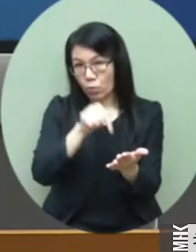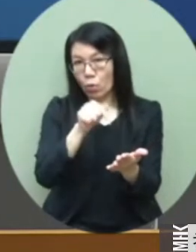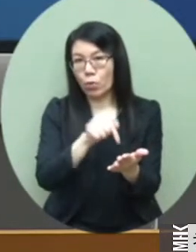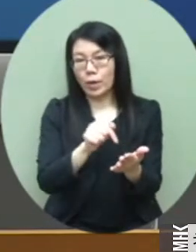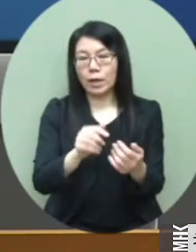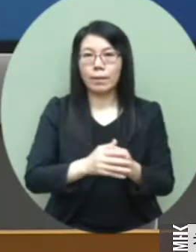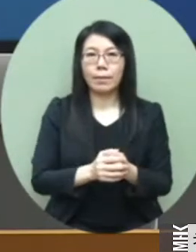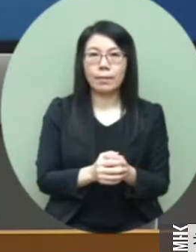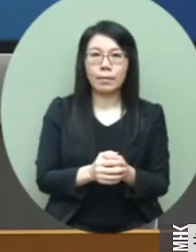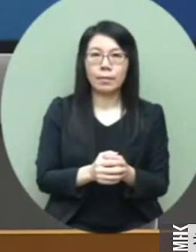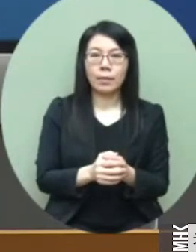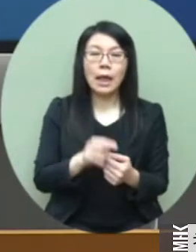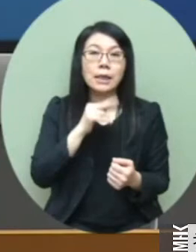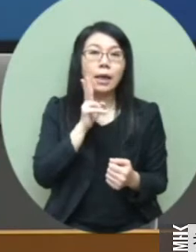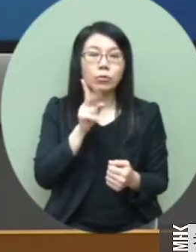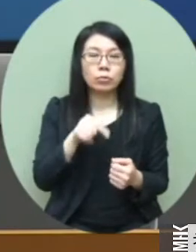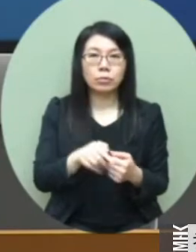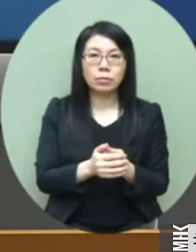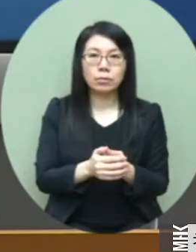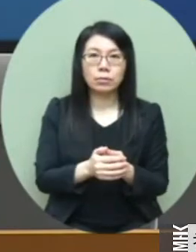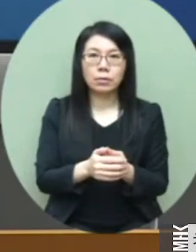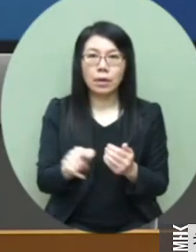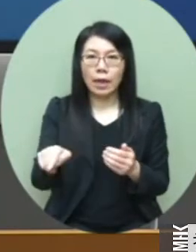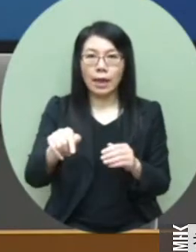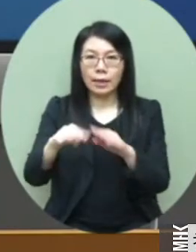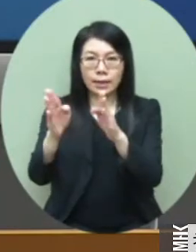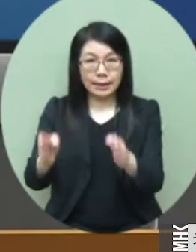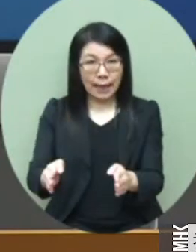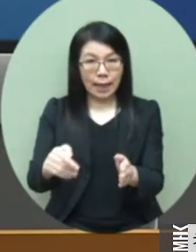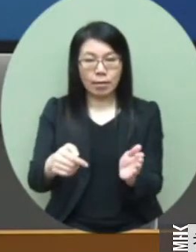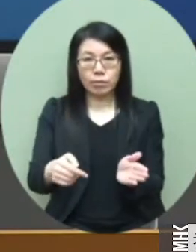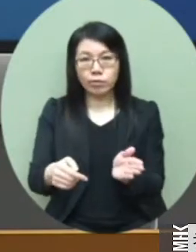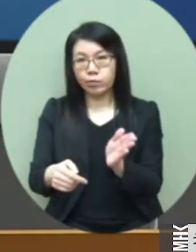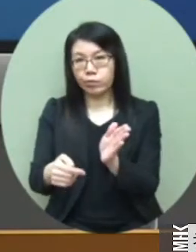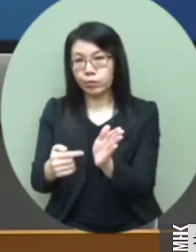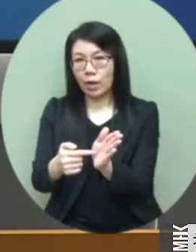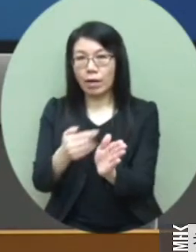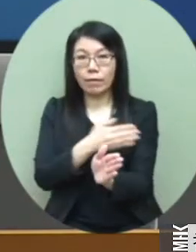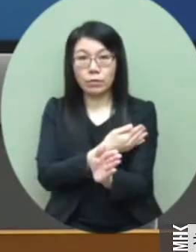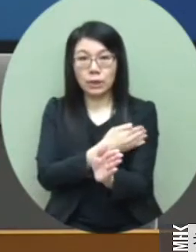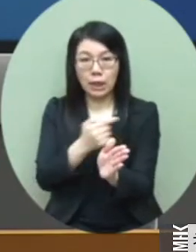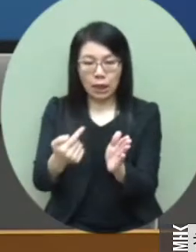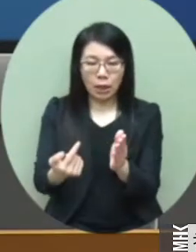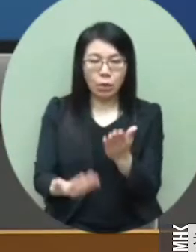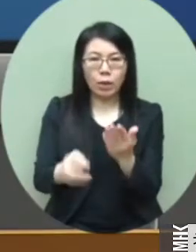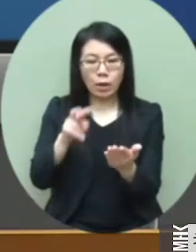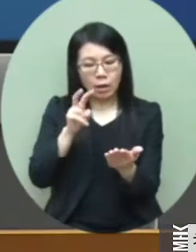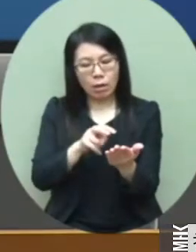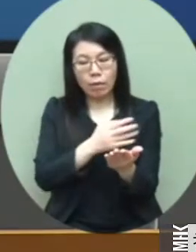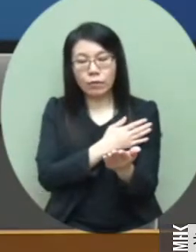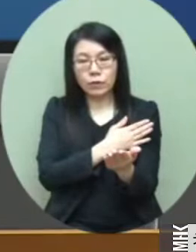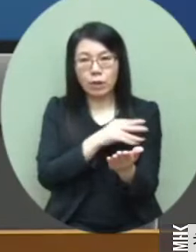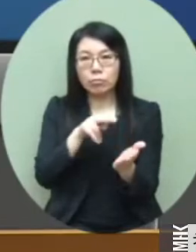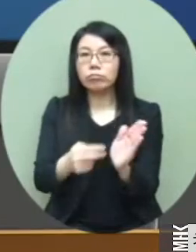the operator or the people who are checking, you know, on these vaccine pass. Thank you.